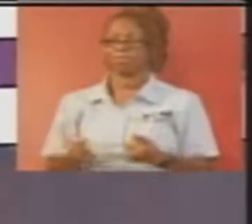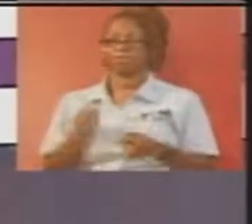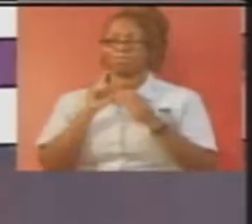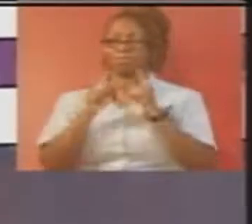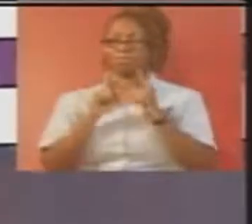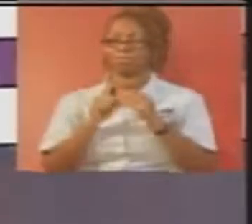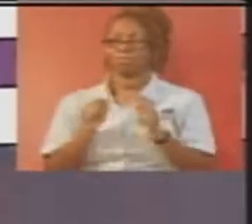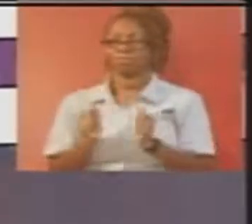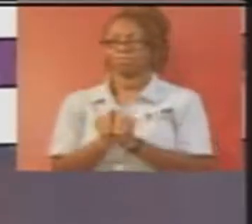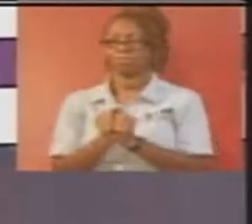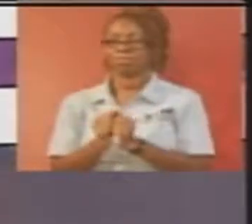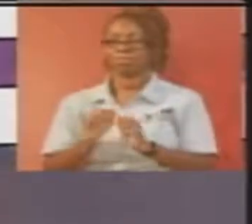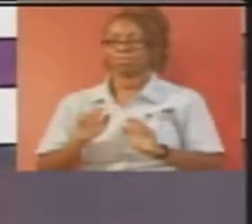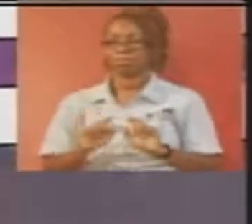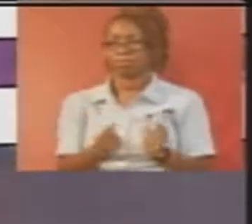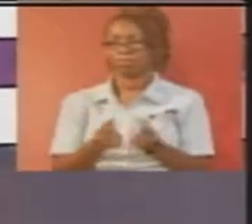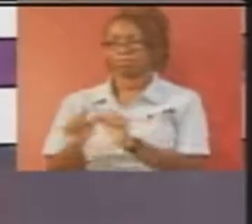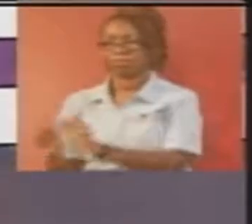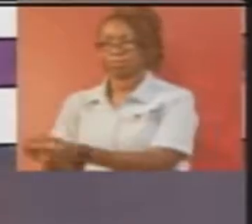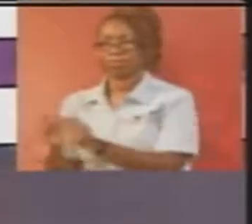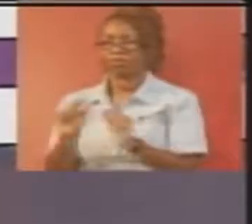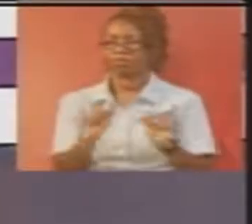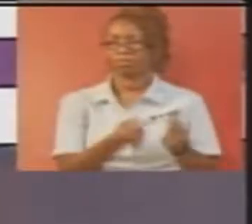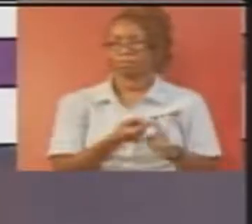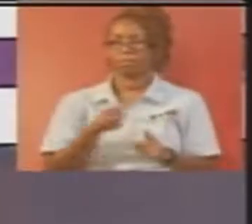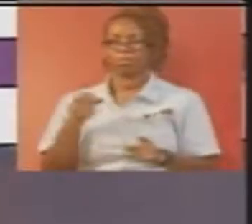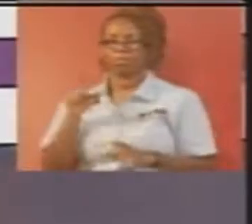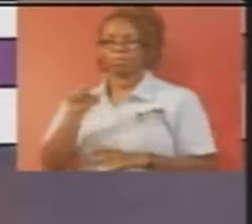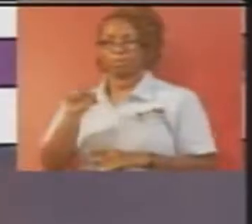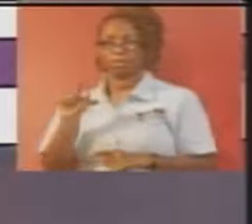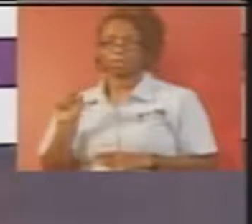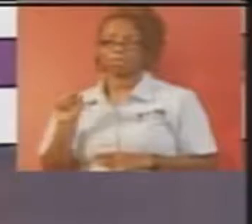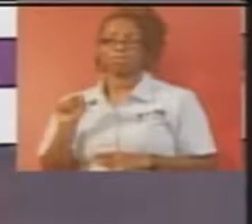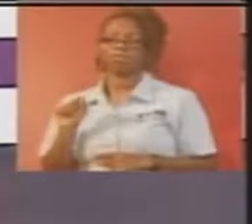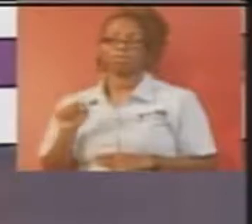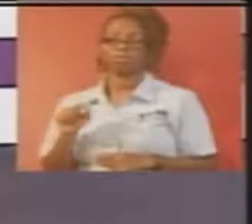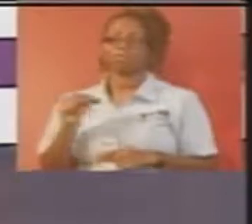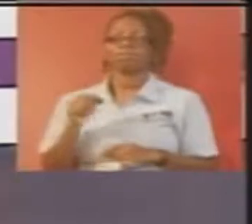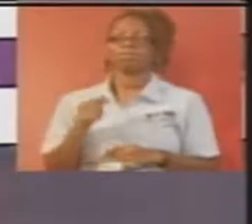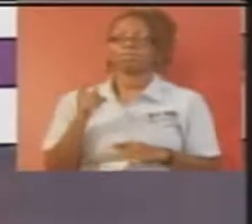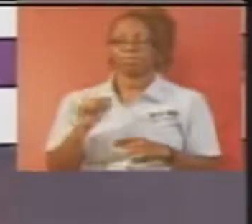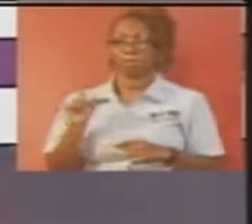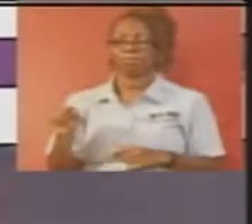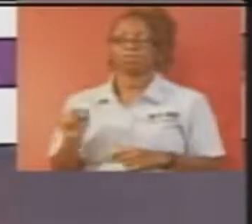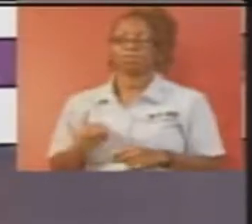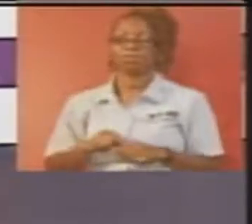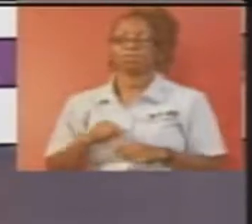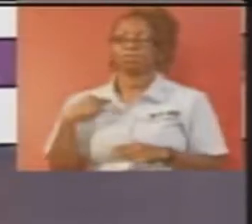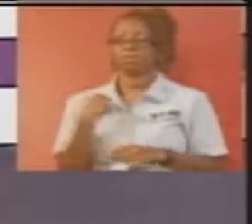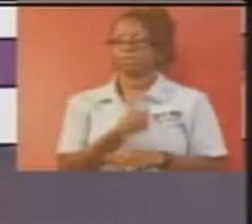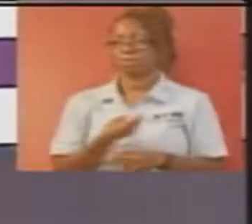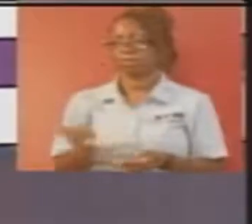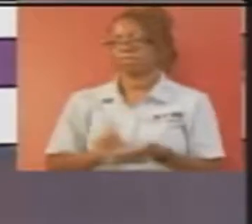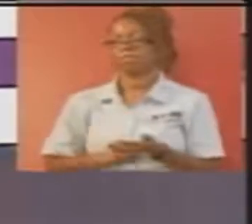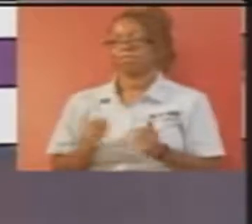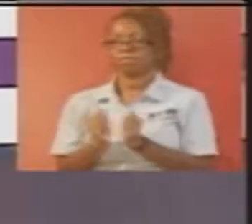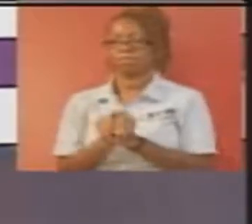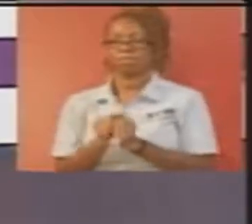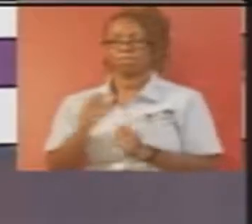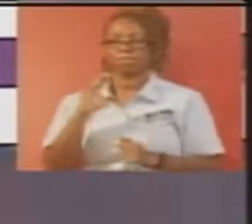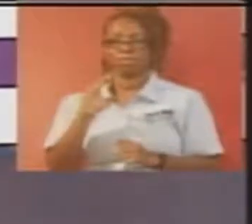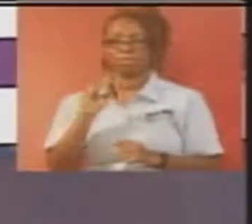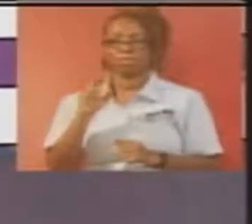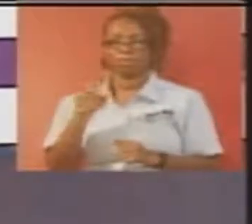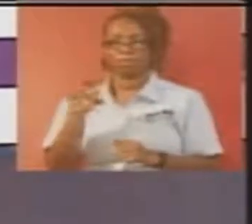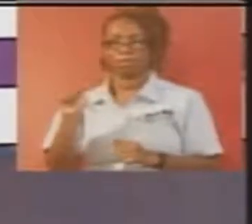of 2020, and a commitment letter was signed with the COVAX facility on the 23rd of